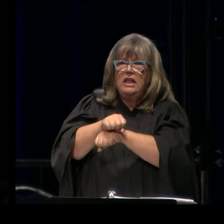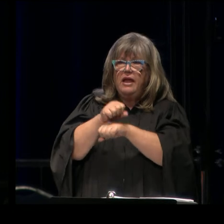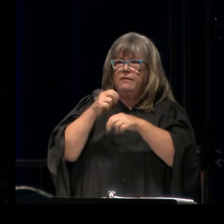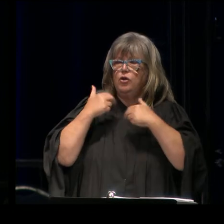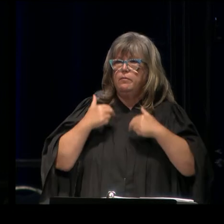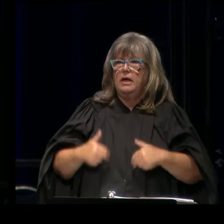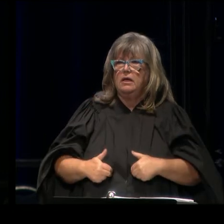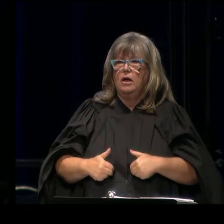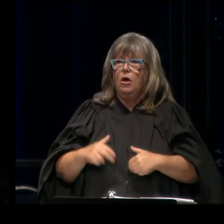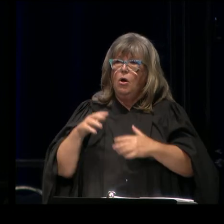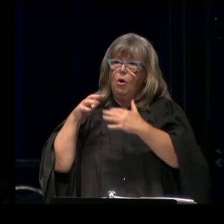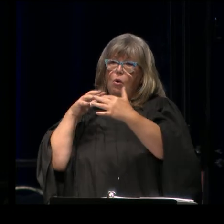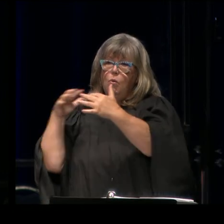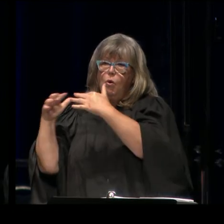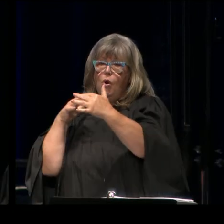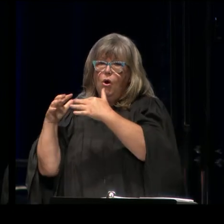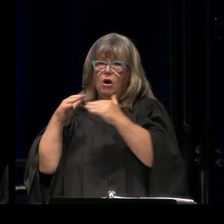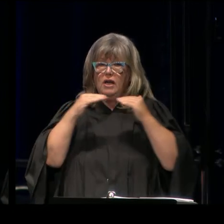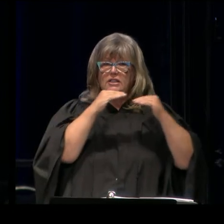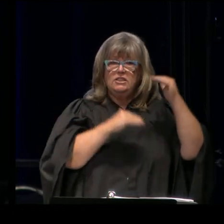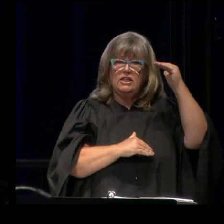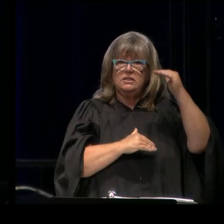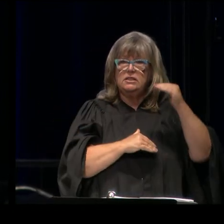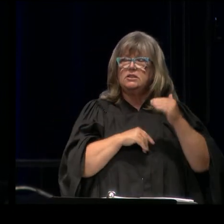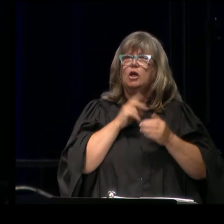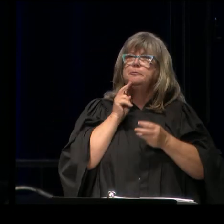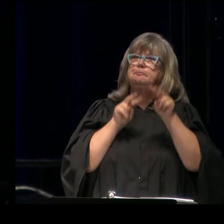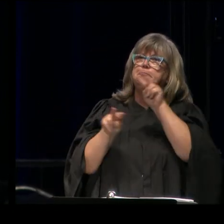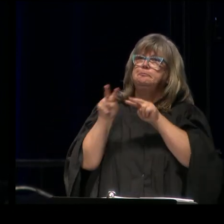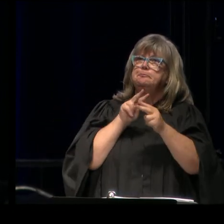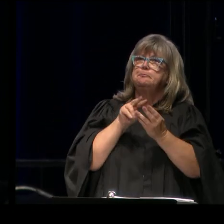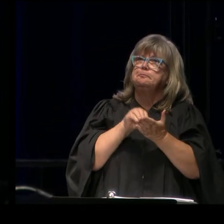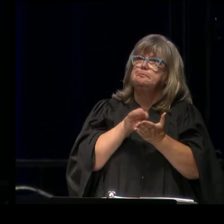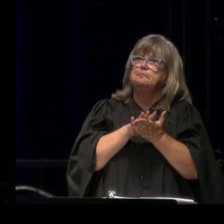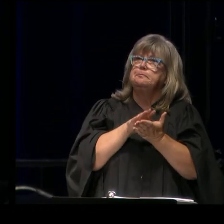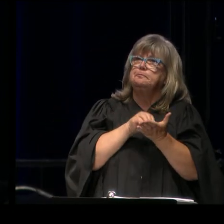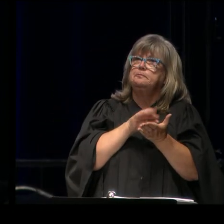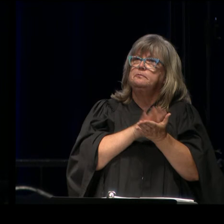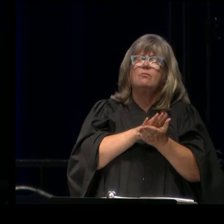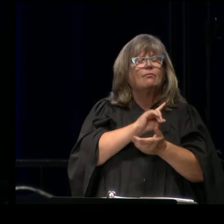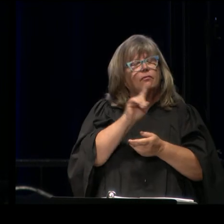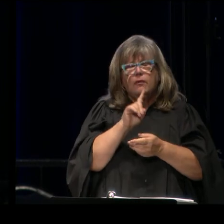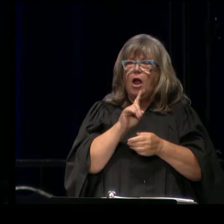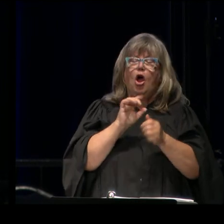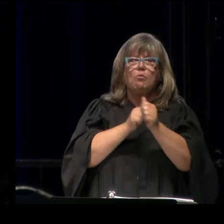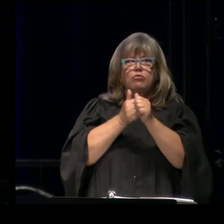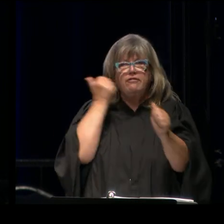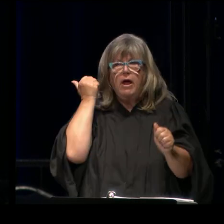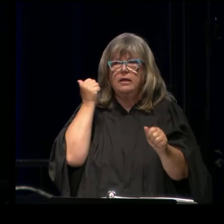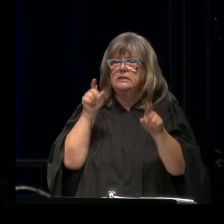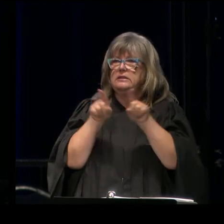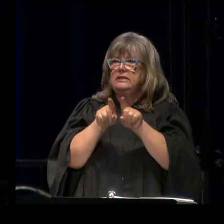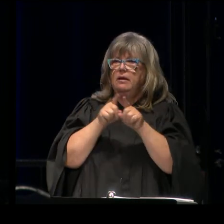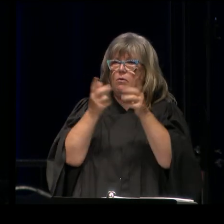are not just to be documented, but to be prevented as we prevent diseases.